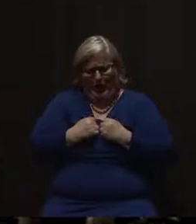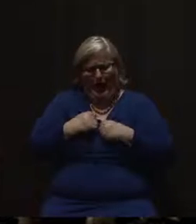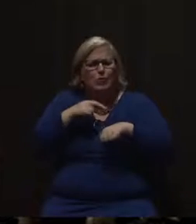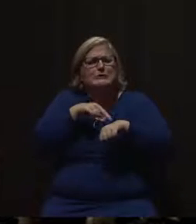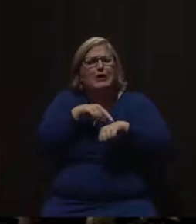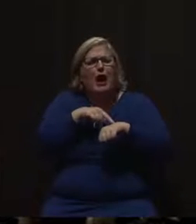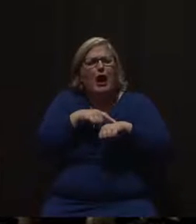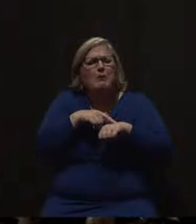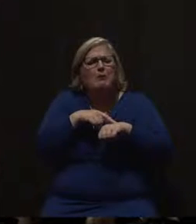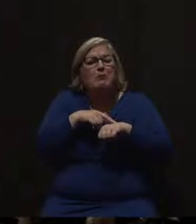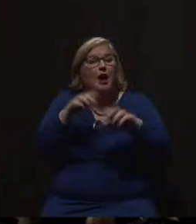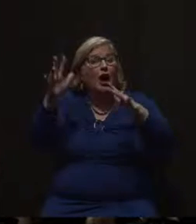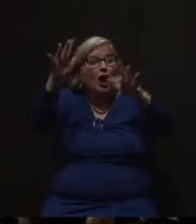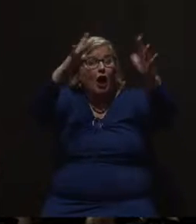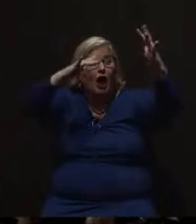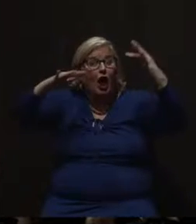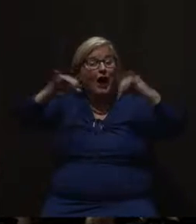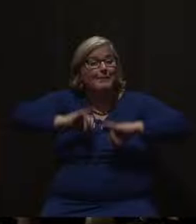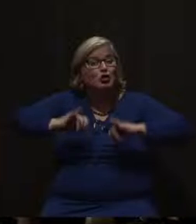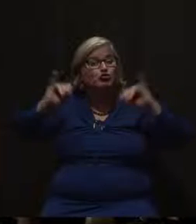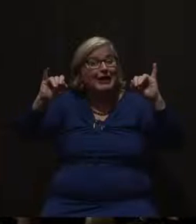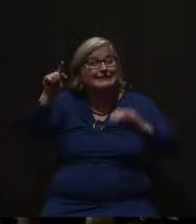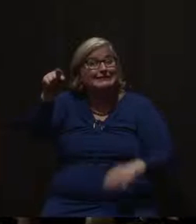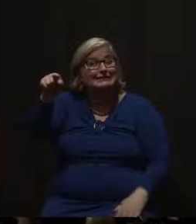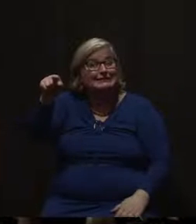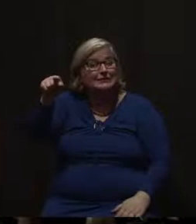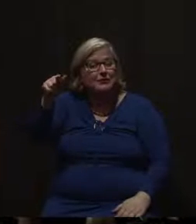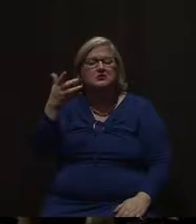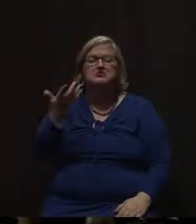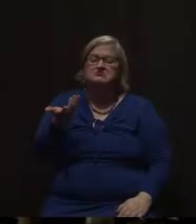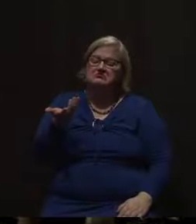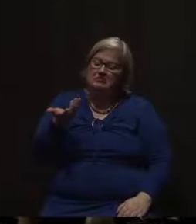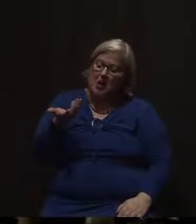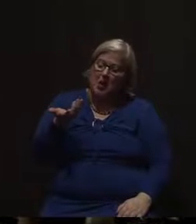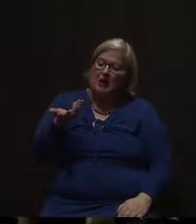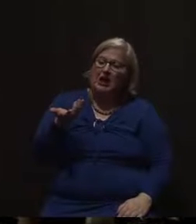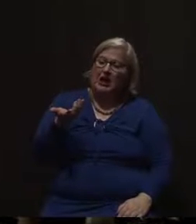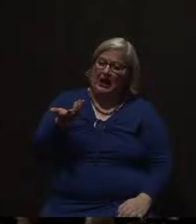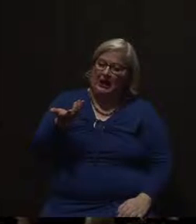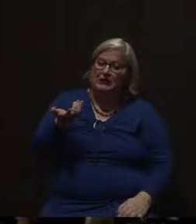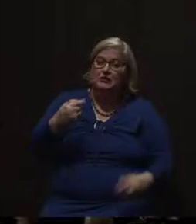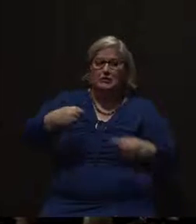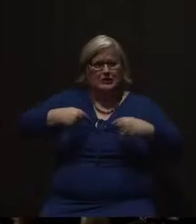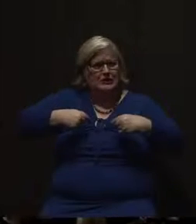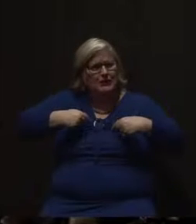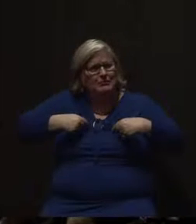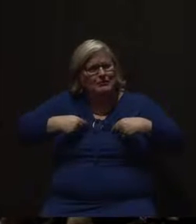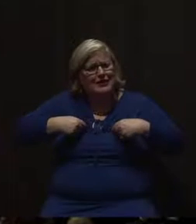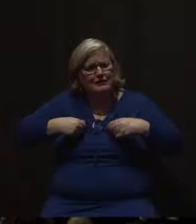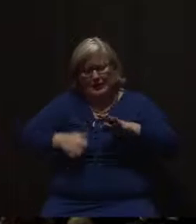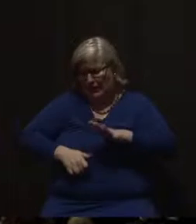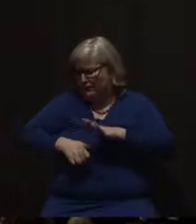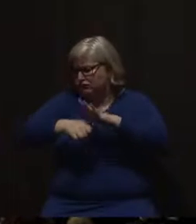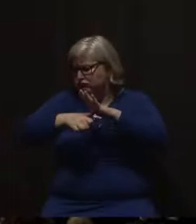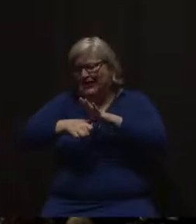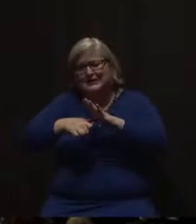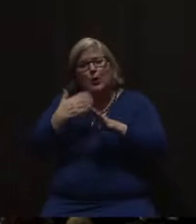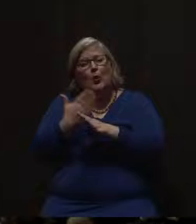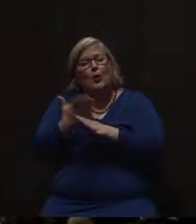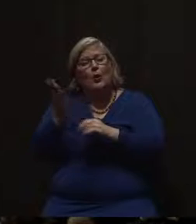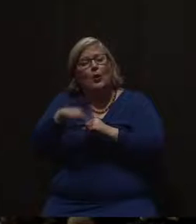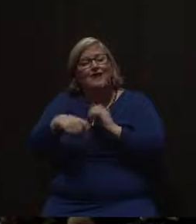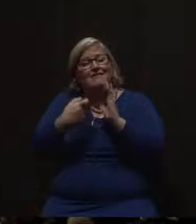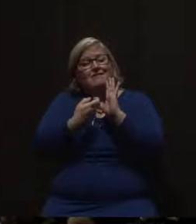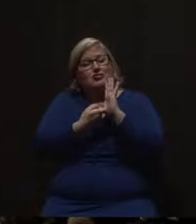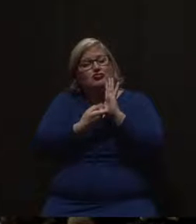So, what about the climate crisis? I've been incredibly impressed by the work of Robin Wall